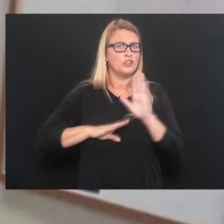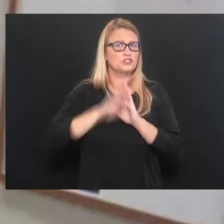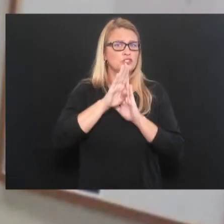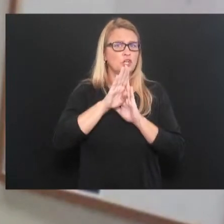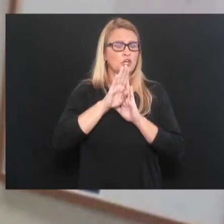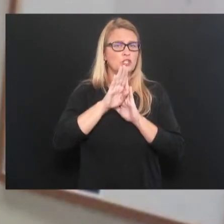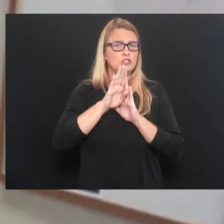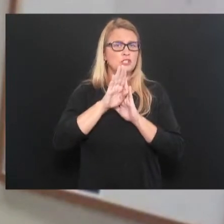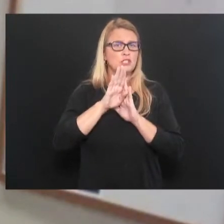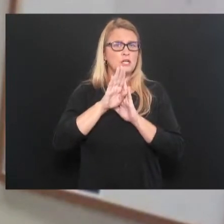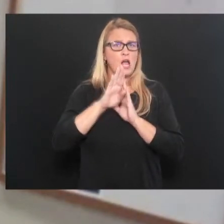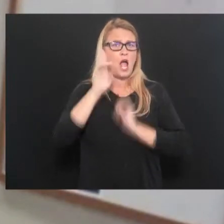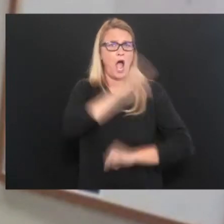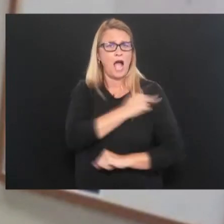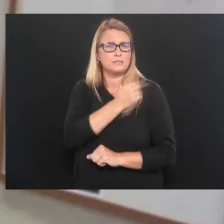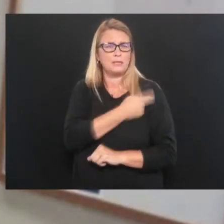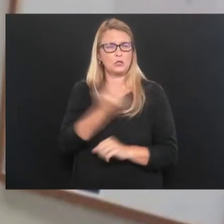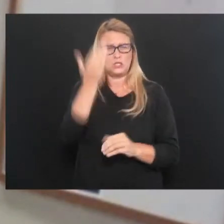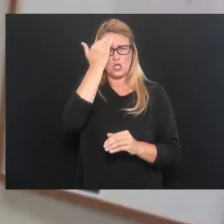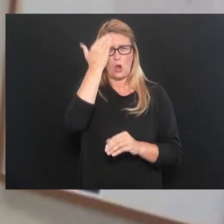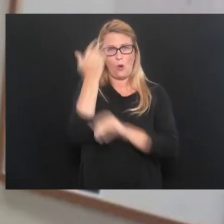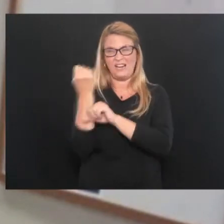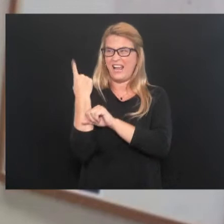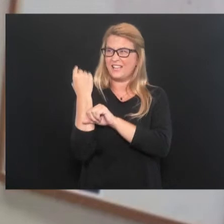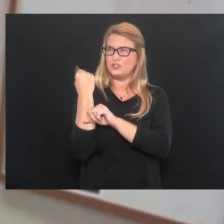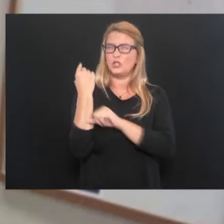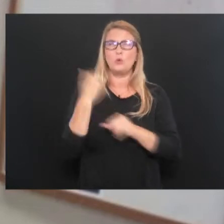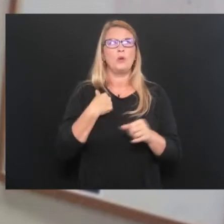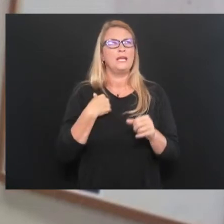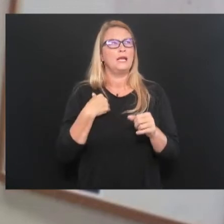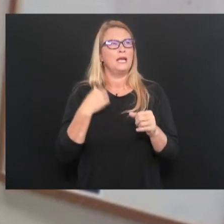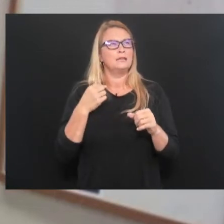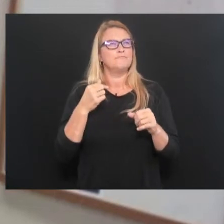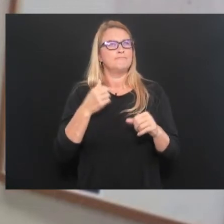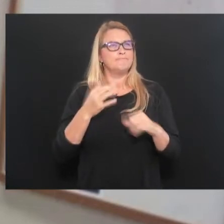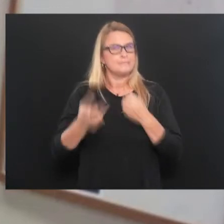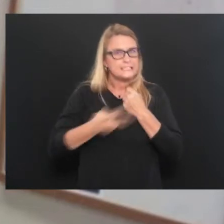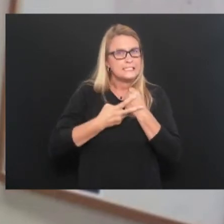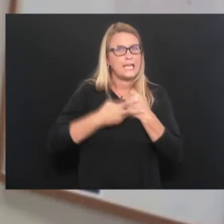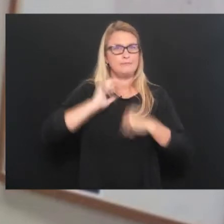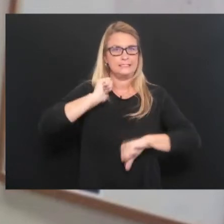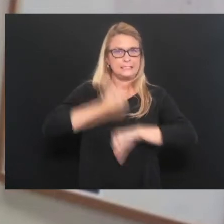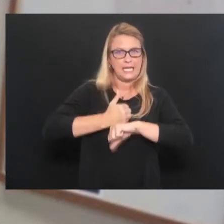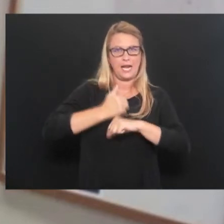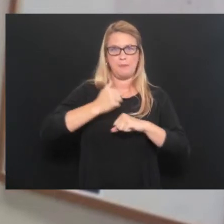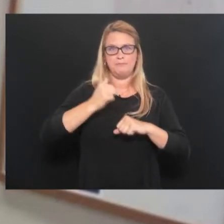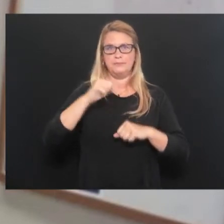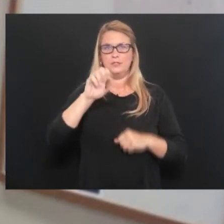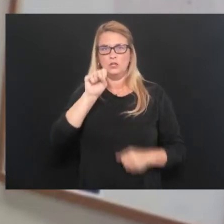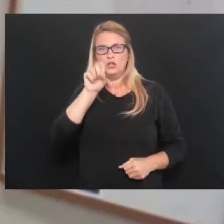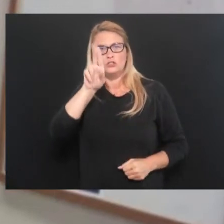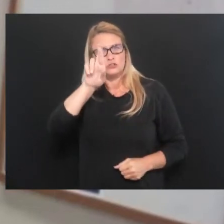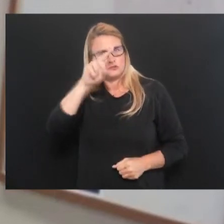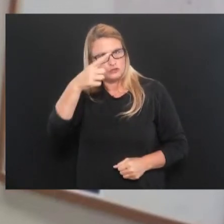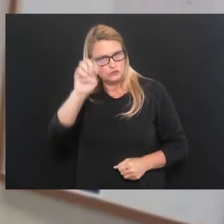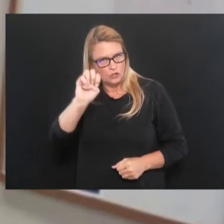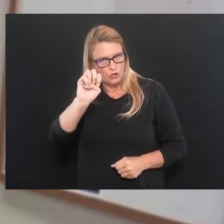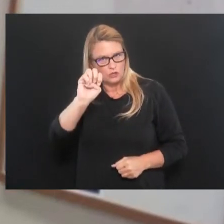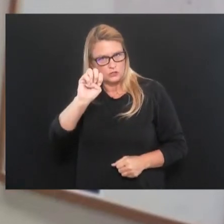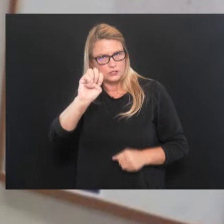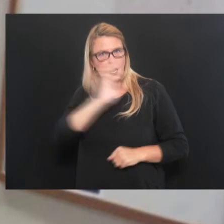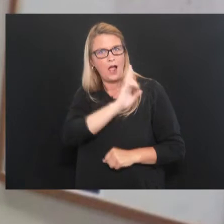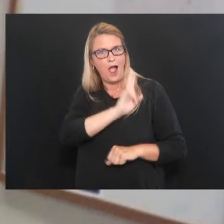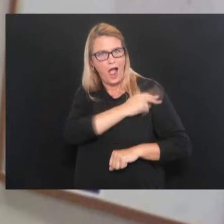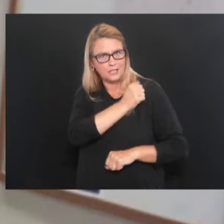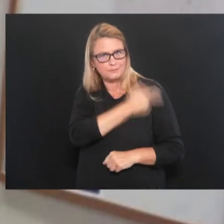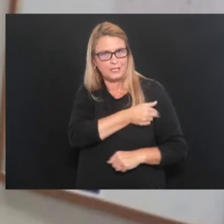overflow hospitals. I know last year we spent a considerable amount of time and money setting those up in case we needed to utilize them. Where do